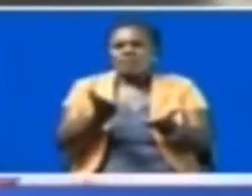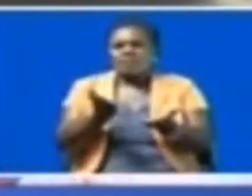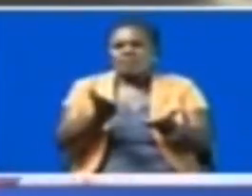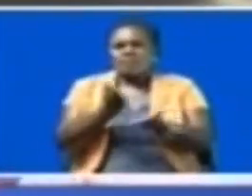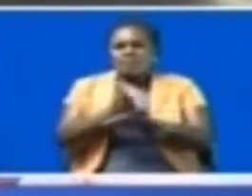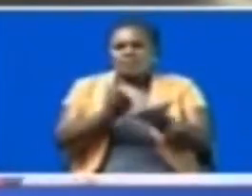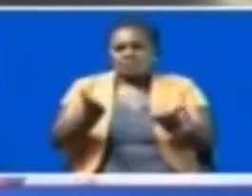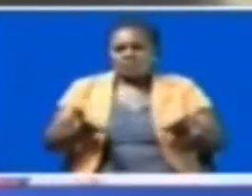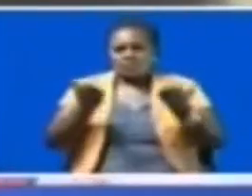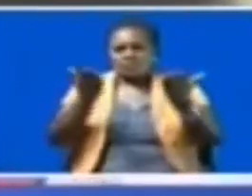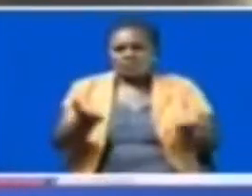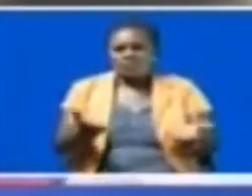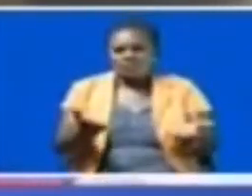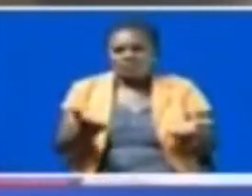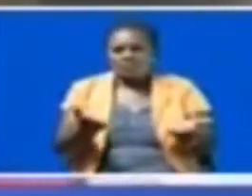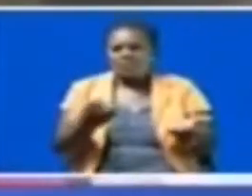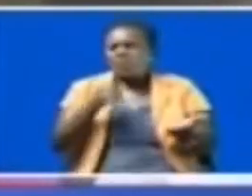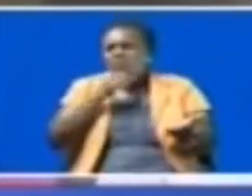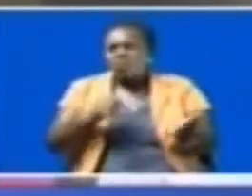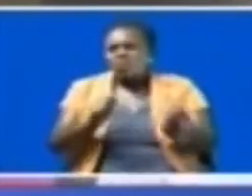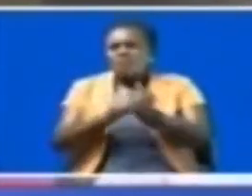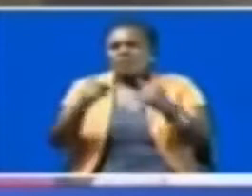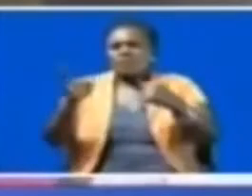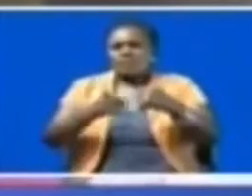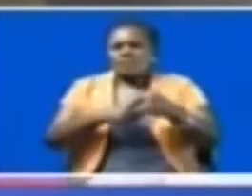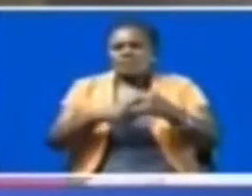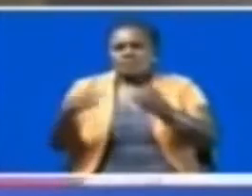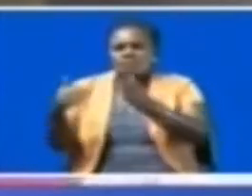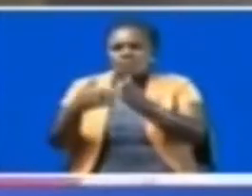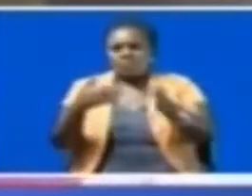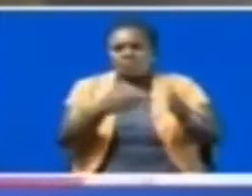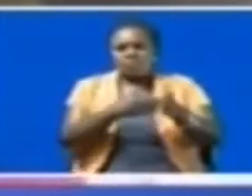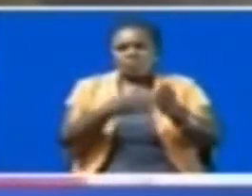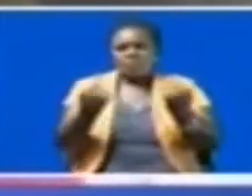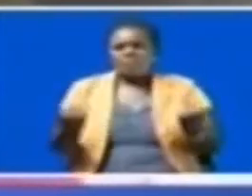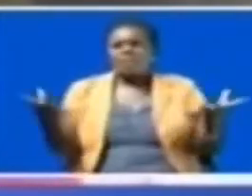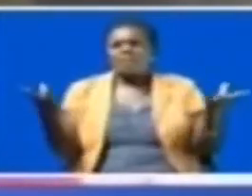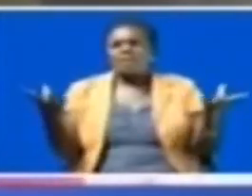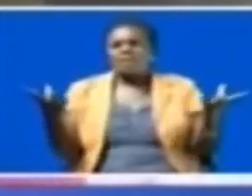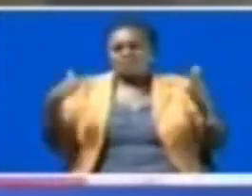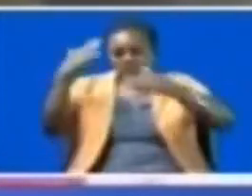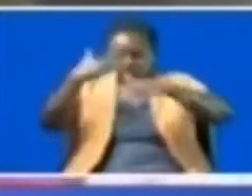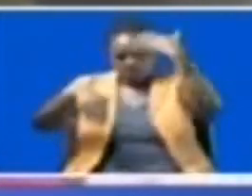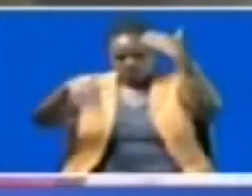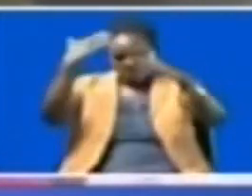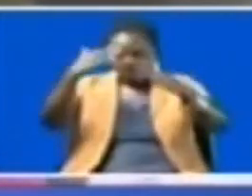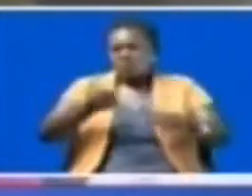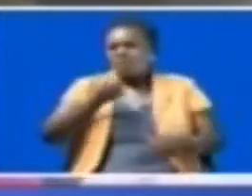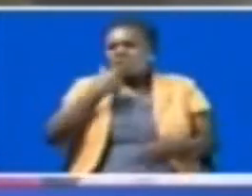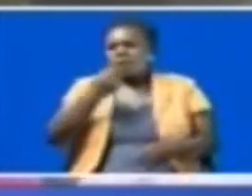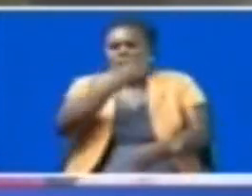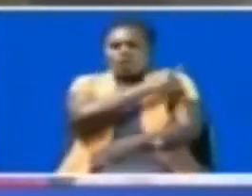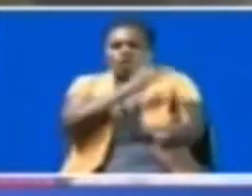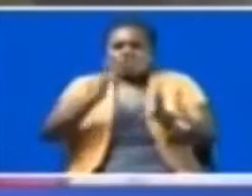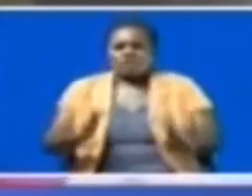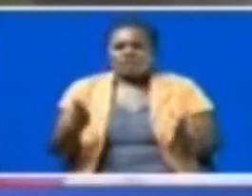of the guidelines, like the six-year rule, which has blocked a big number of qualified pharmaceutical technologists out of